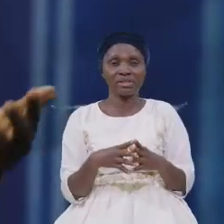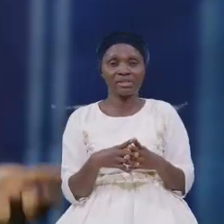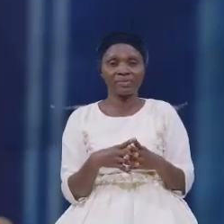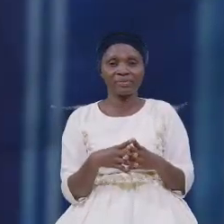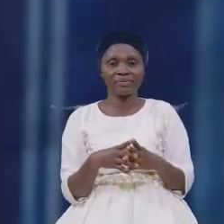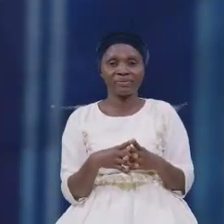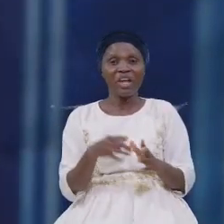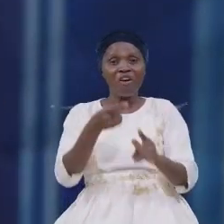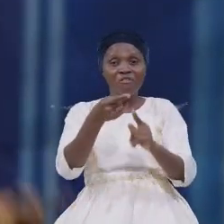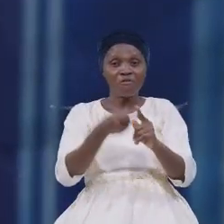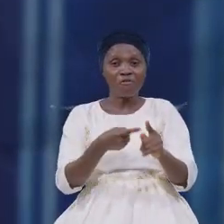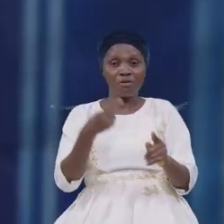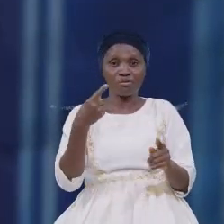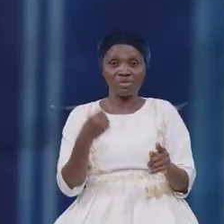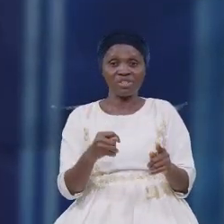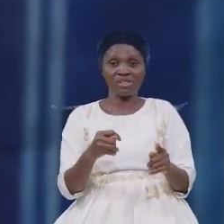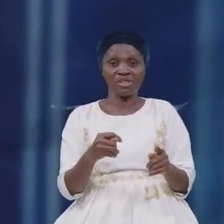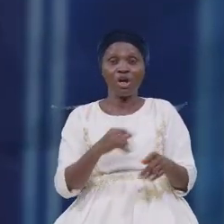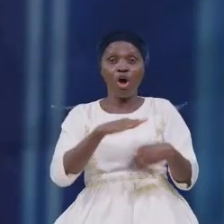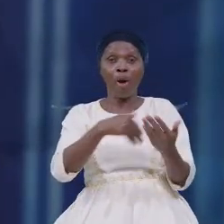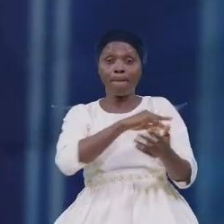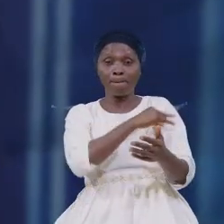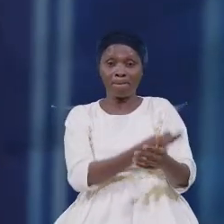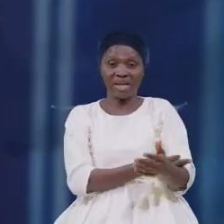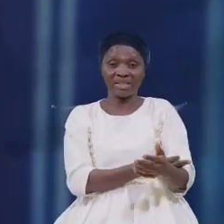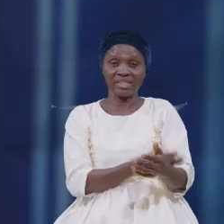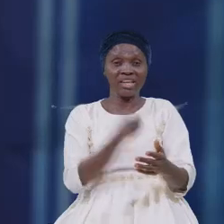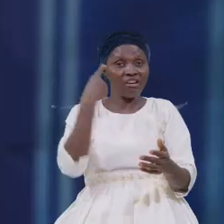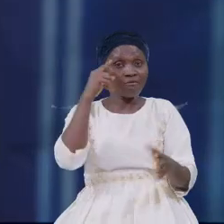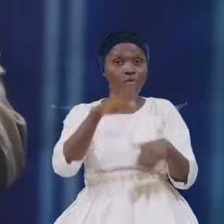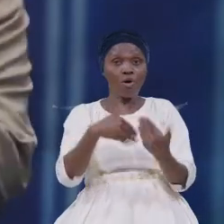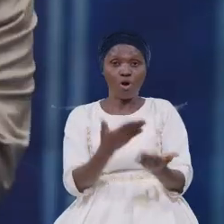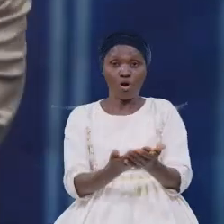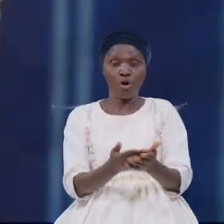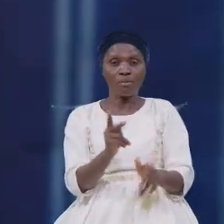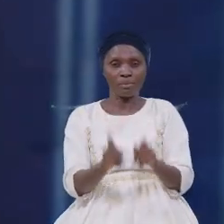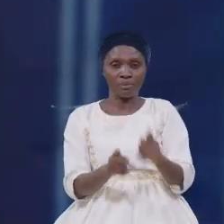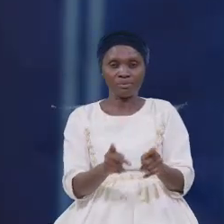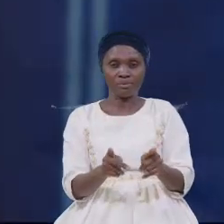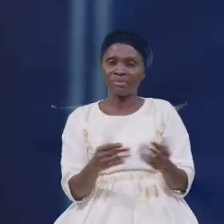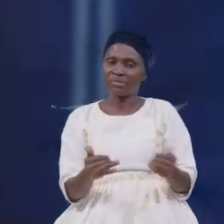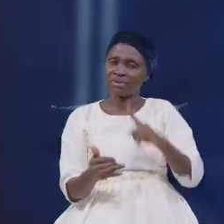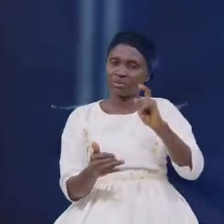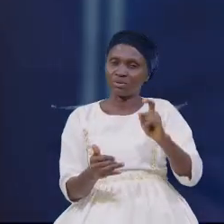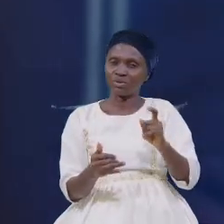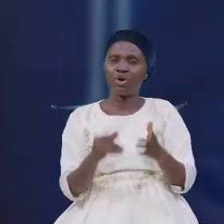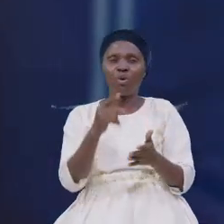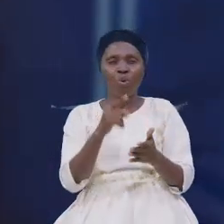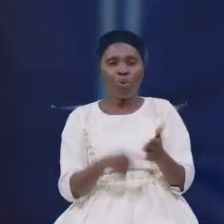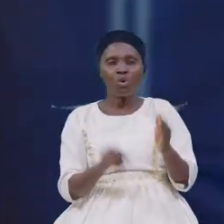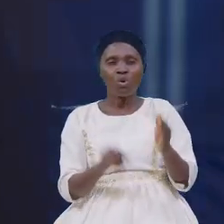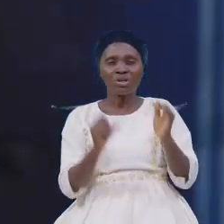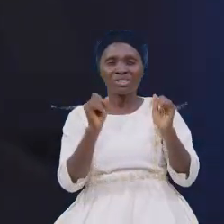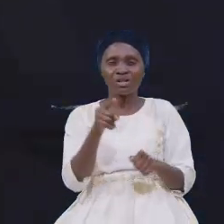And what could you have paid? What could you have done to have abundance? The abundance of